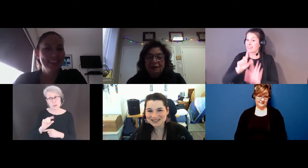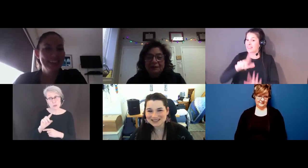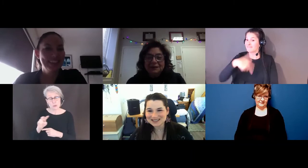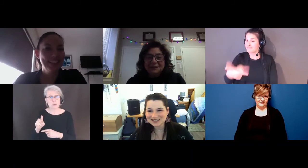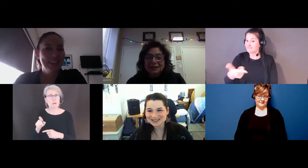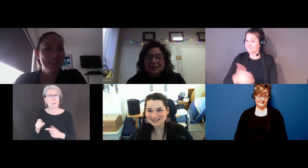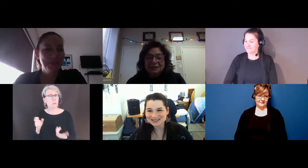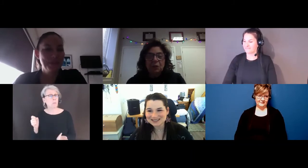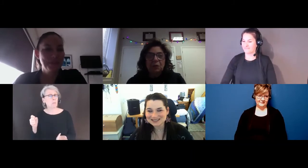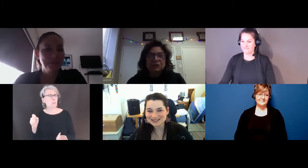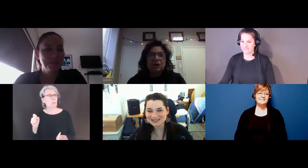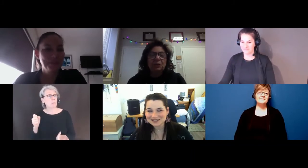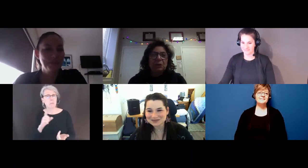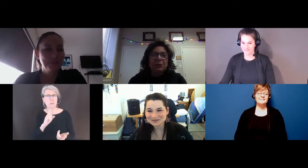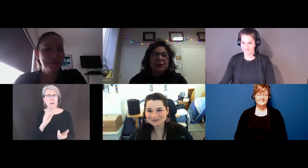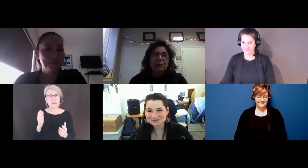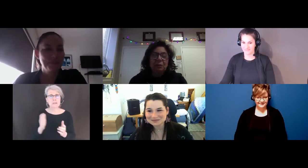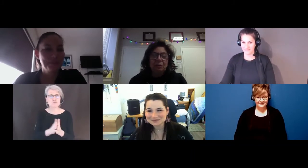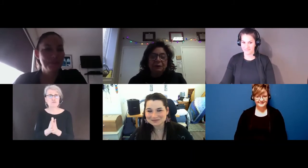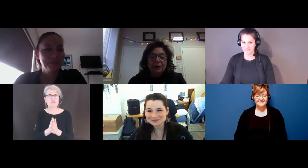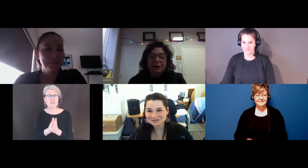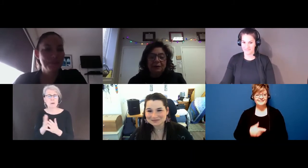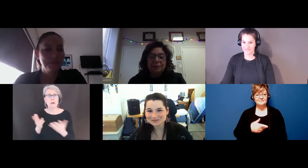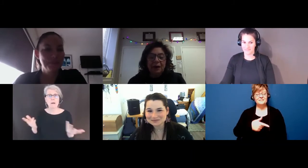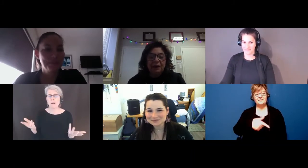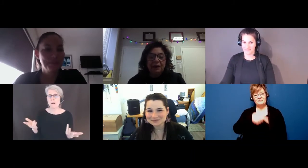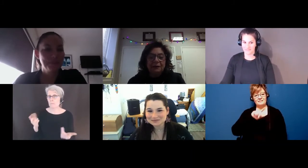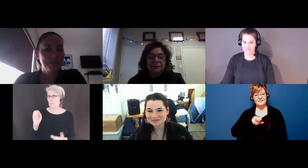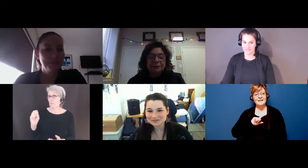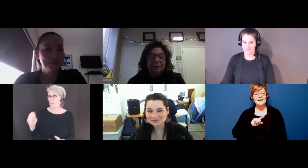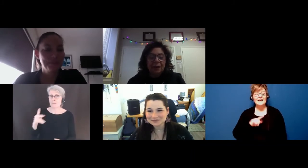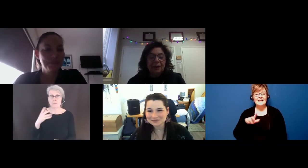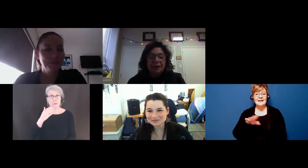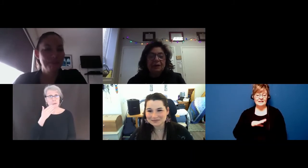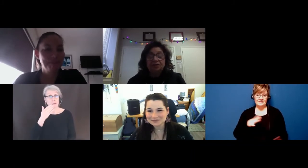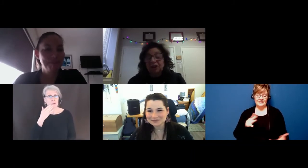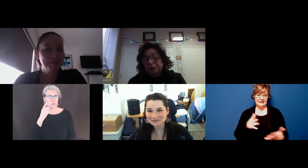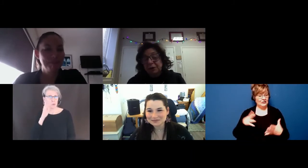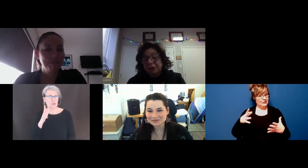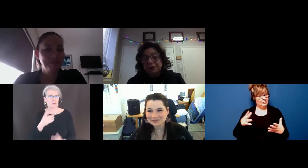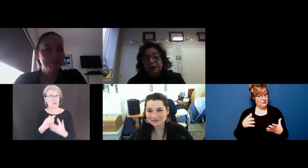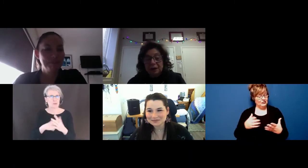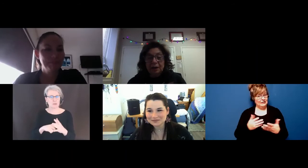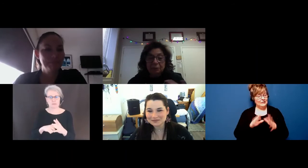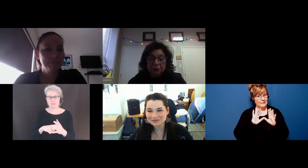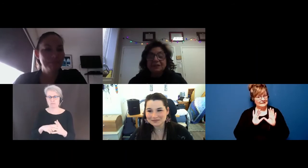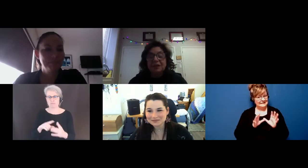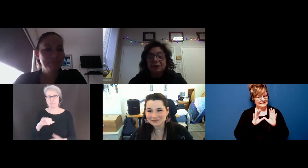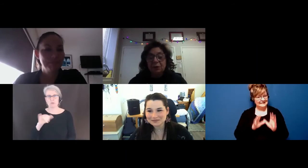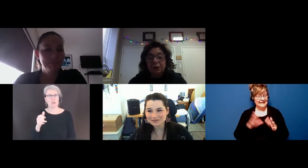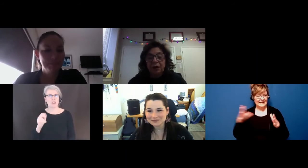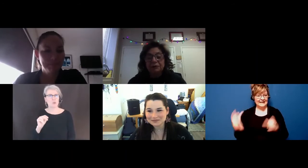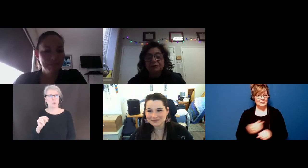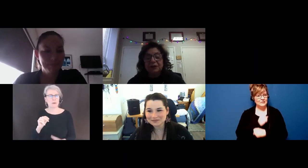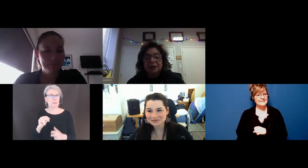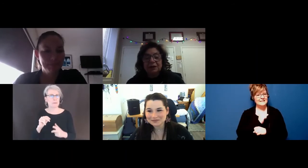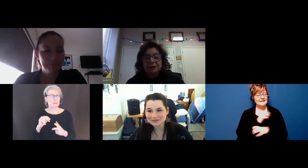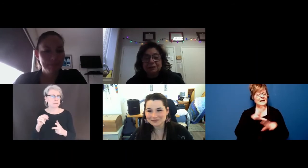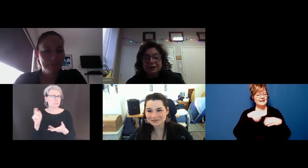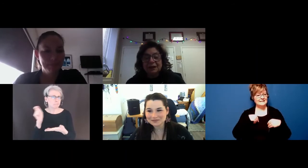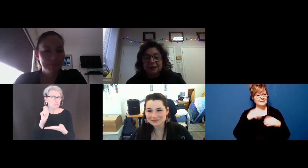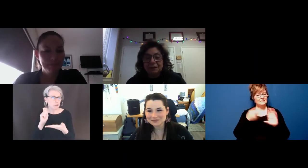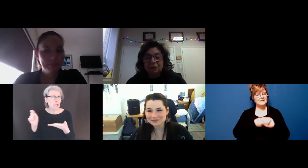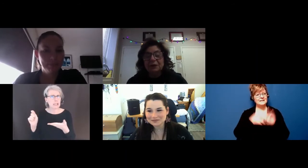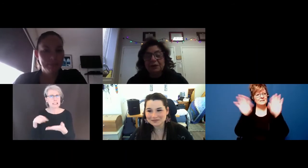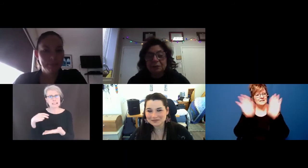Fantastic. And so we'll start working with him in January, putting together choreography,